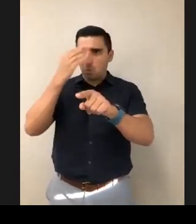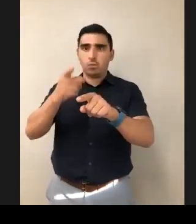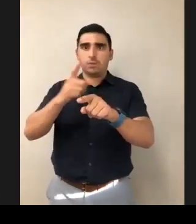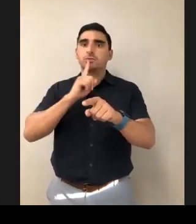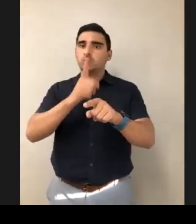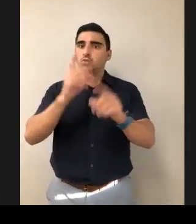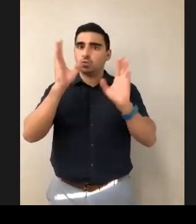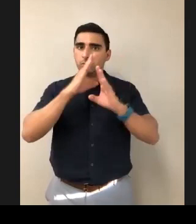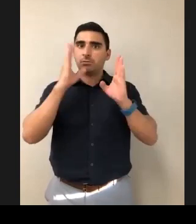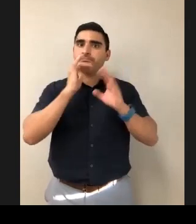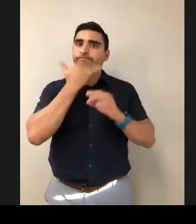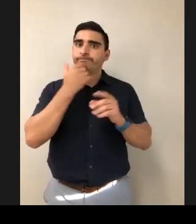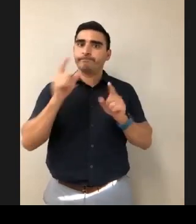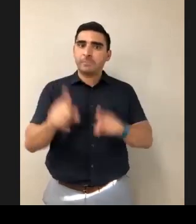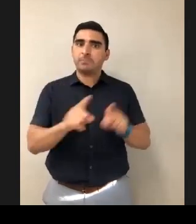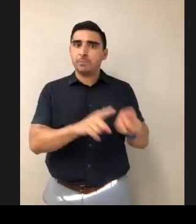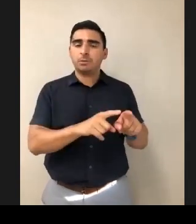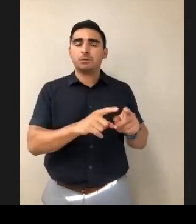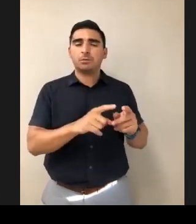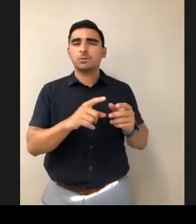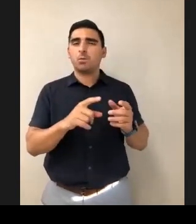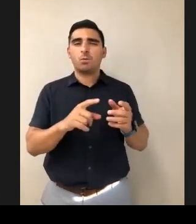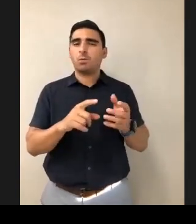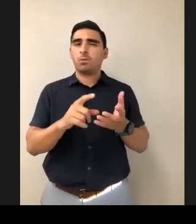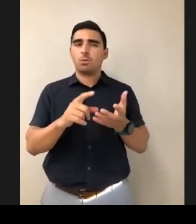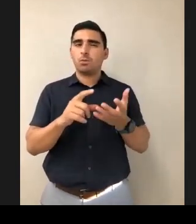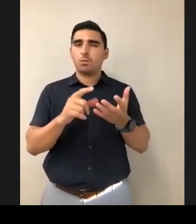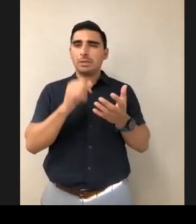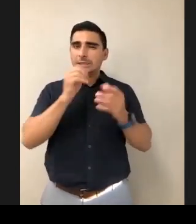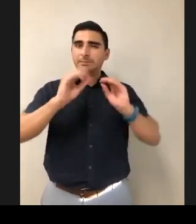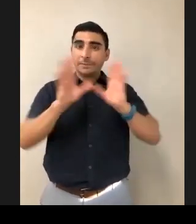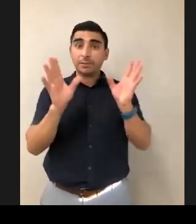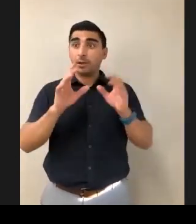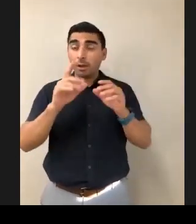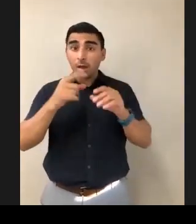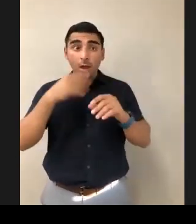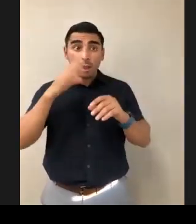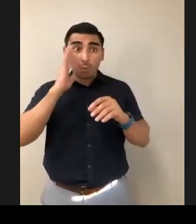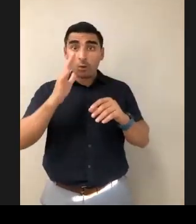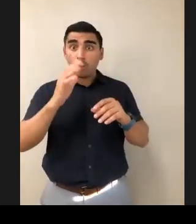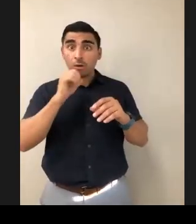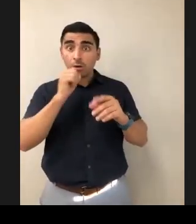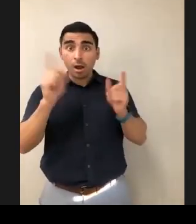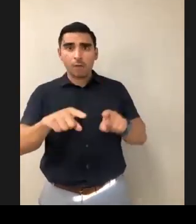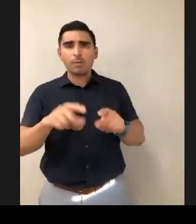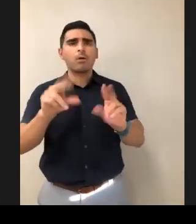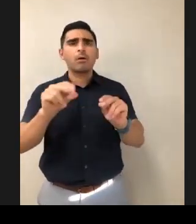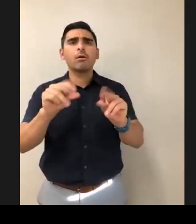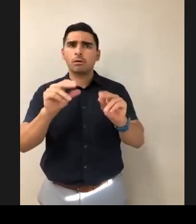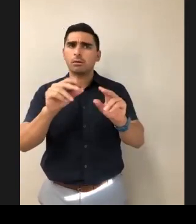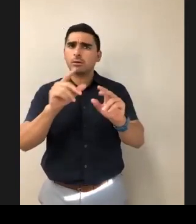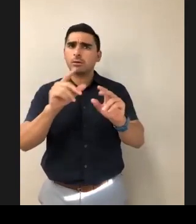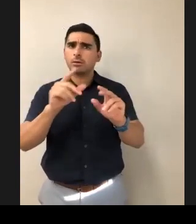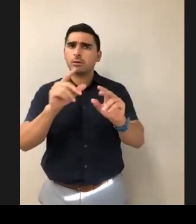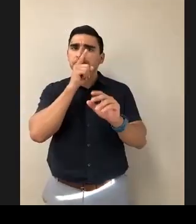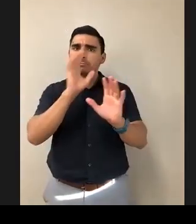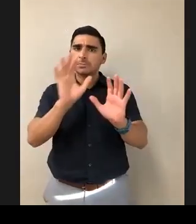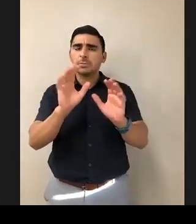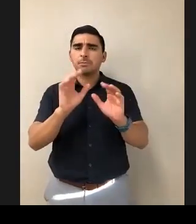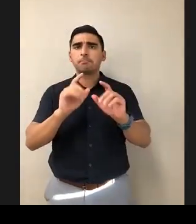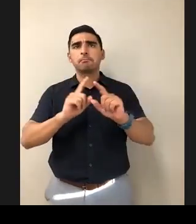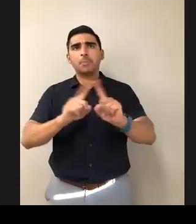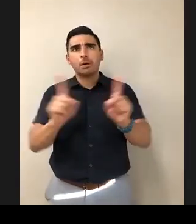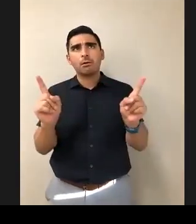for the, it doesn't make a lot of sense. That's not to say it can't happen. I think that it'd be